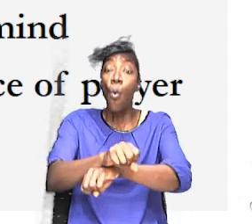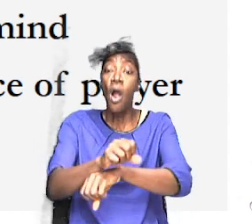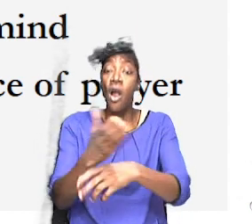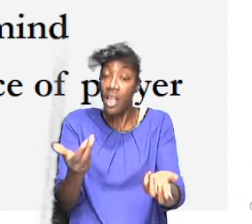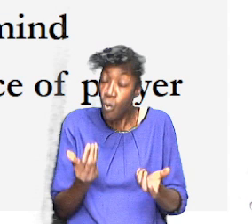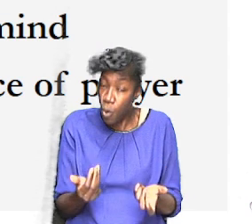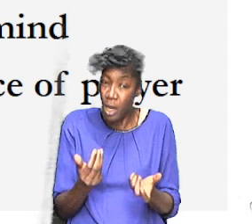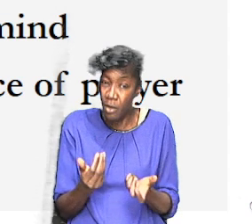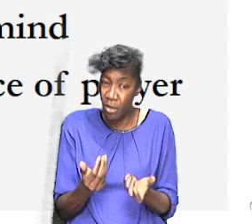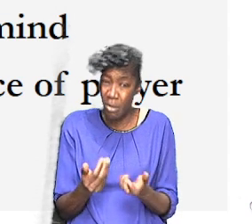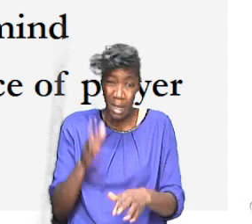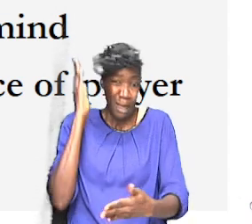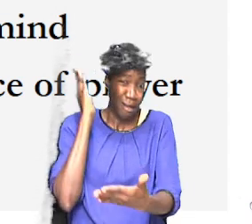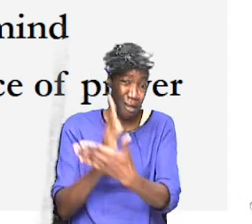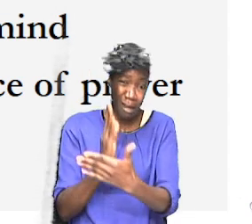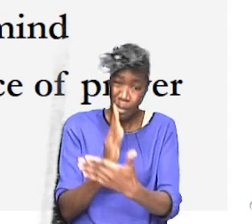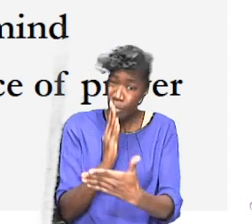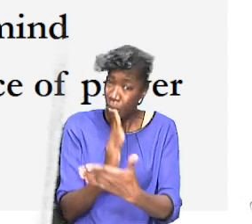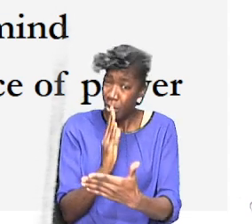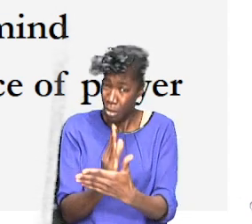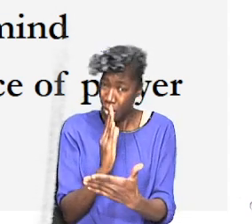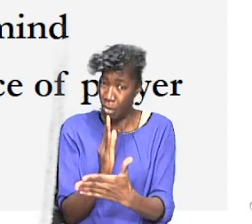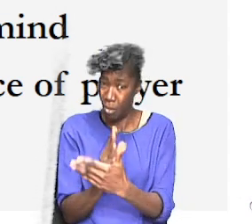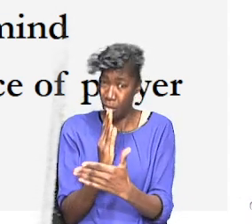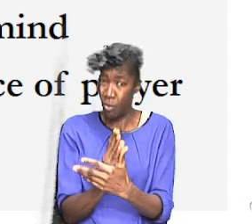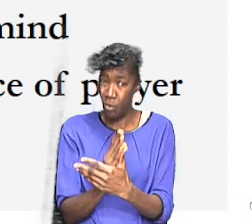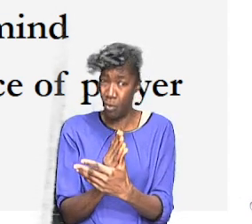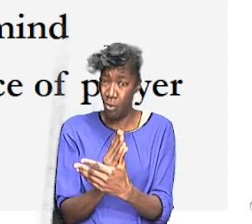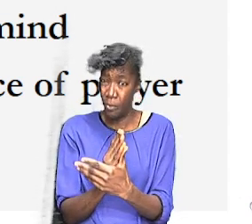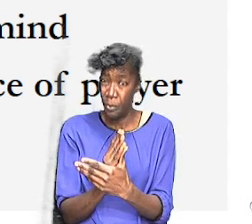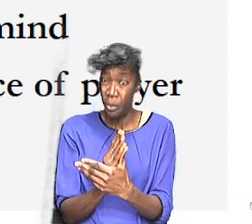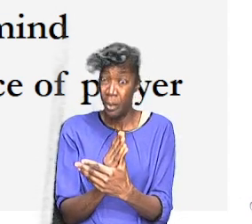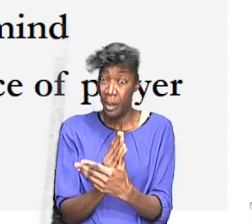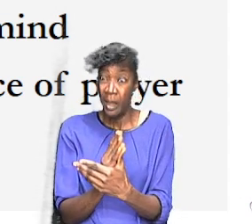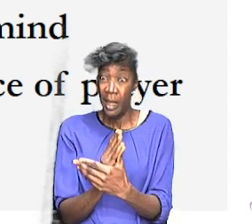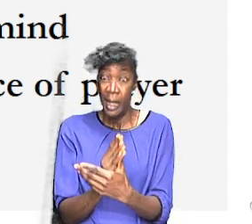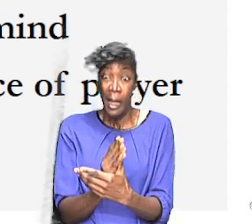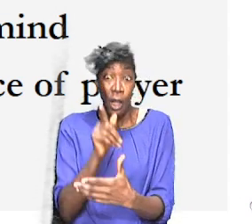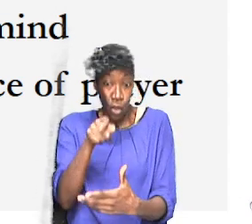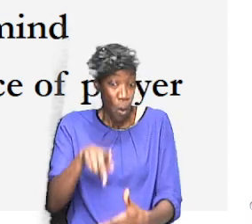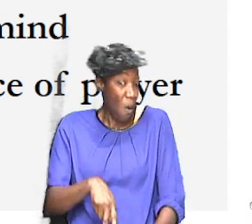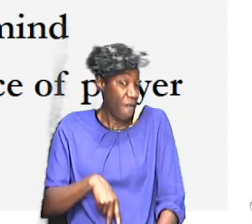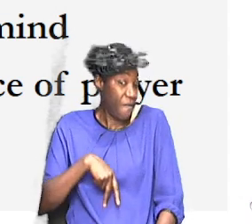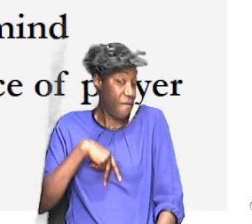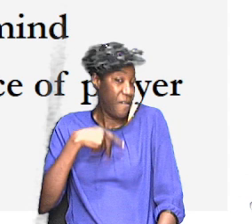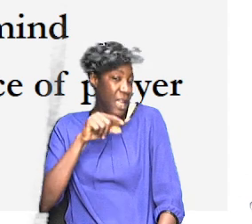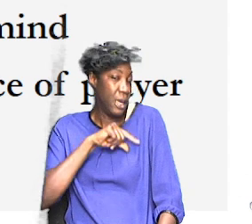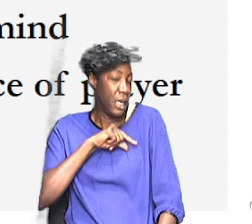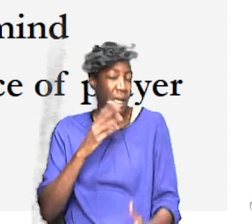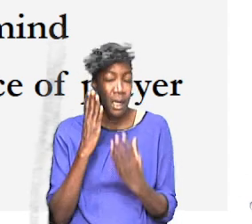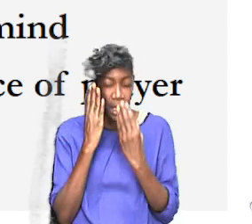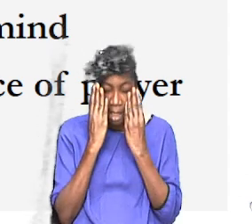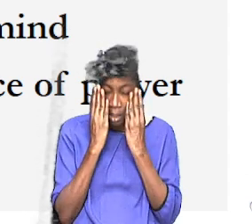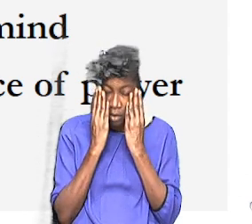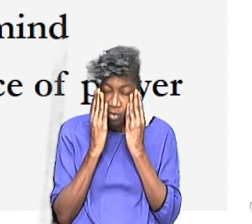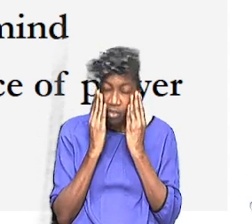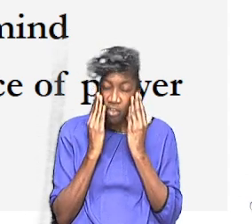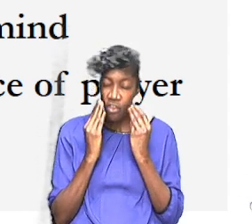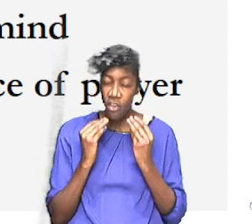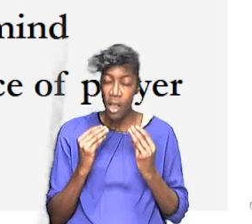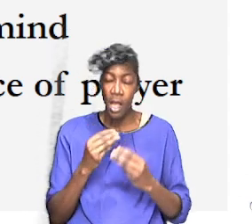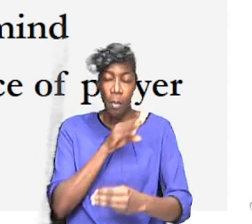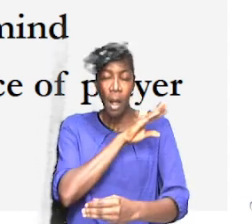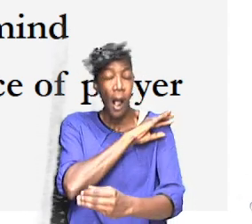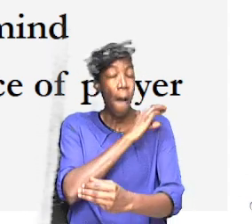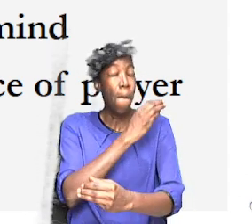He wants to cow us down, as it were, praise God, in guilt. Amen. Guilt and shame, brethren, is a very